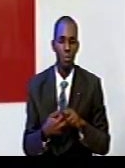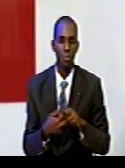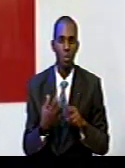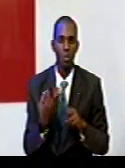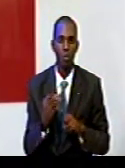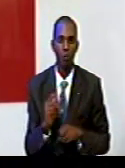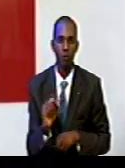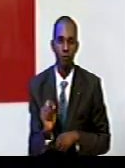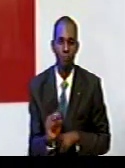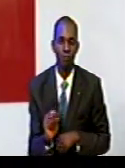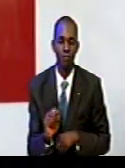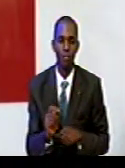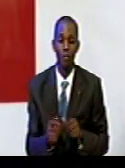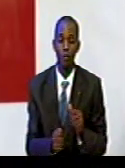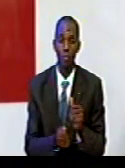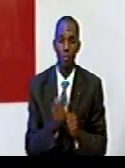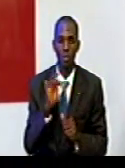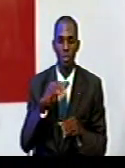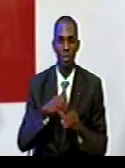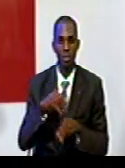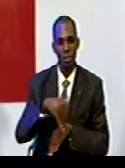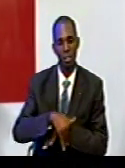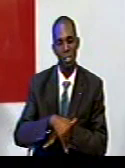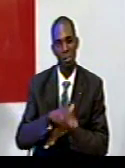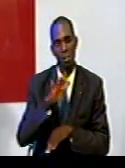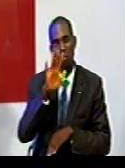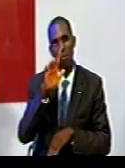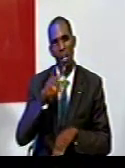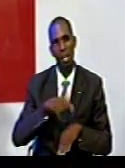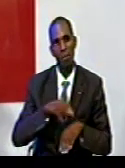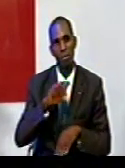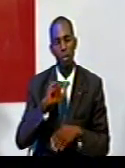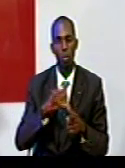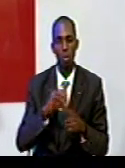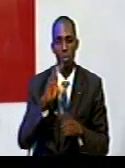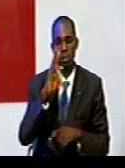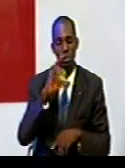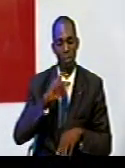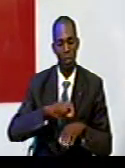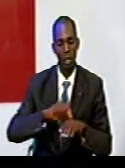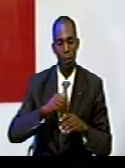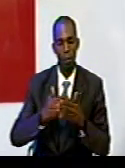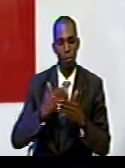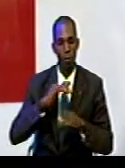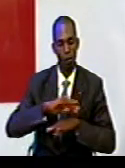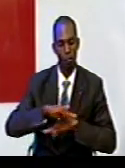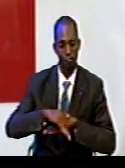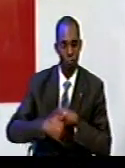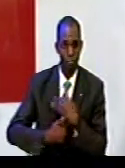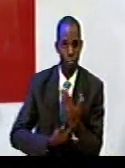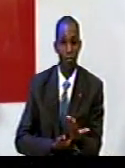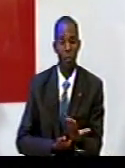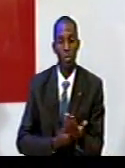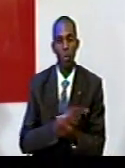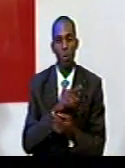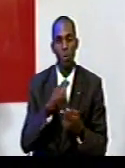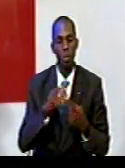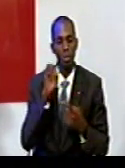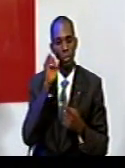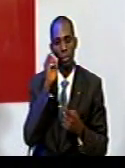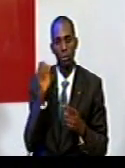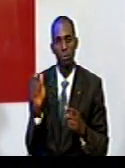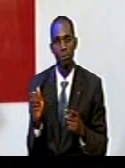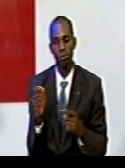having frequent urinating at night, about 5 or 6 times before